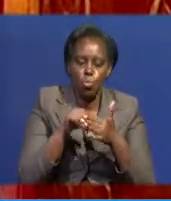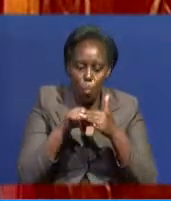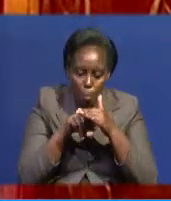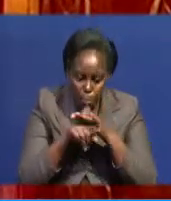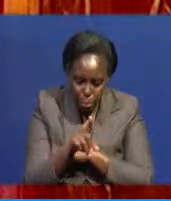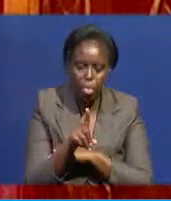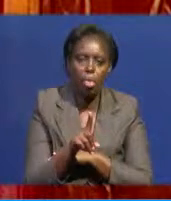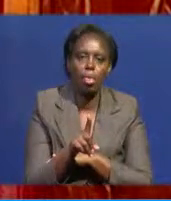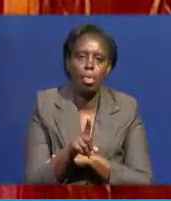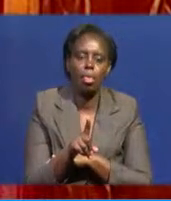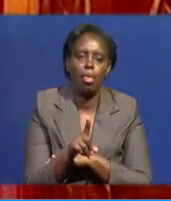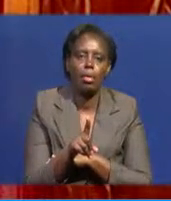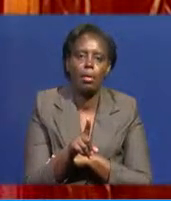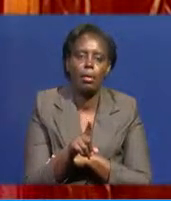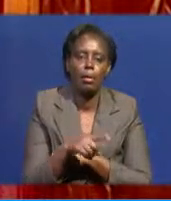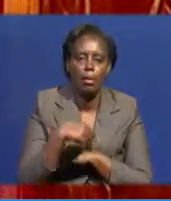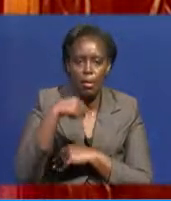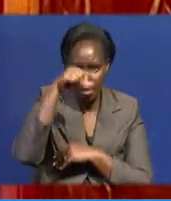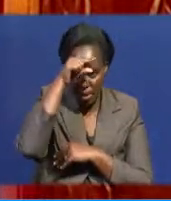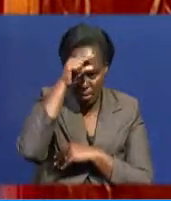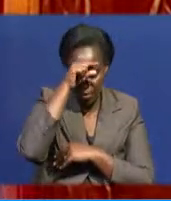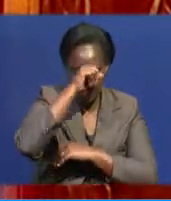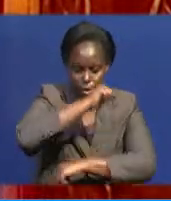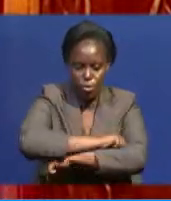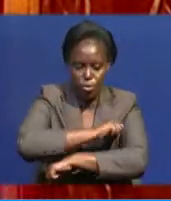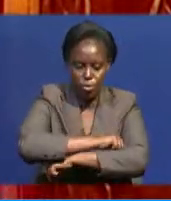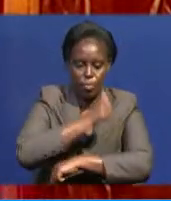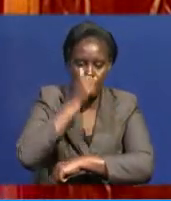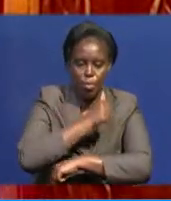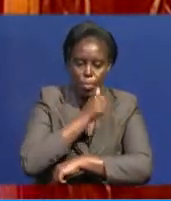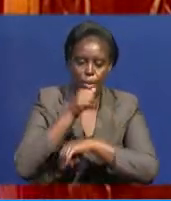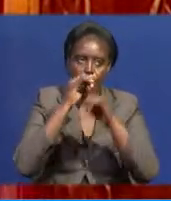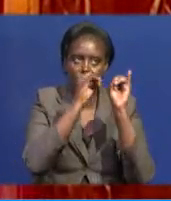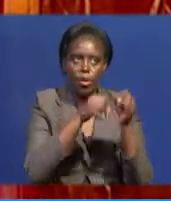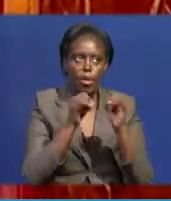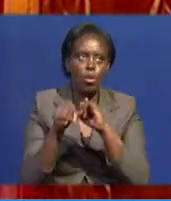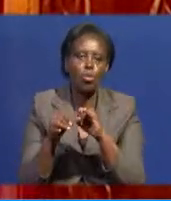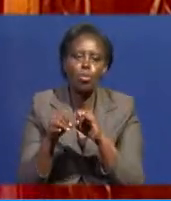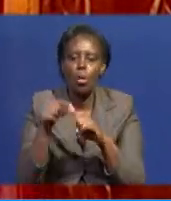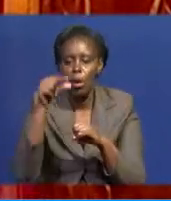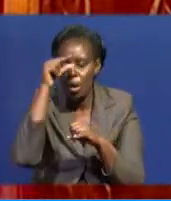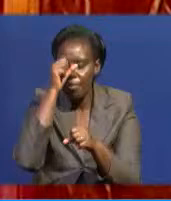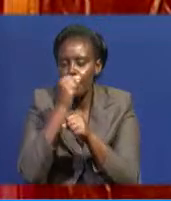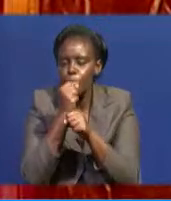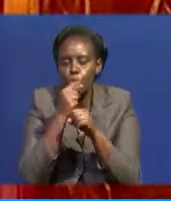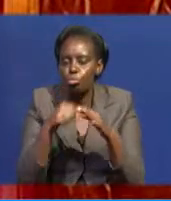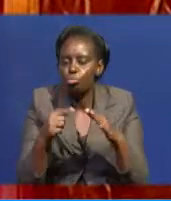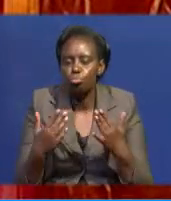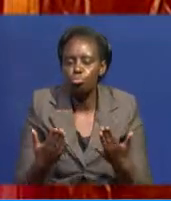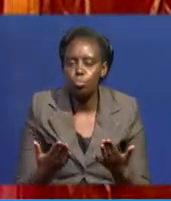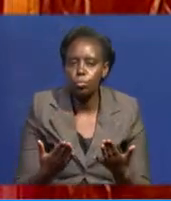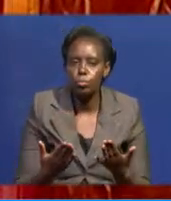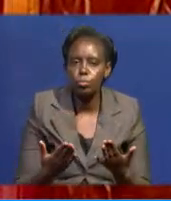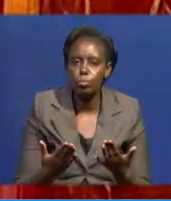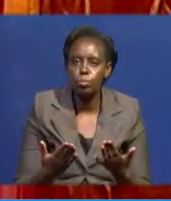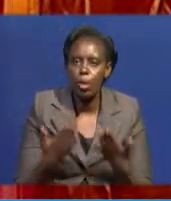encroachment on most of the government schools by private individuals, what is the government doing about it? I thank